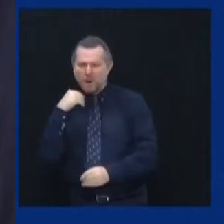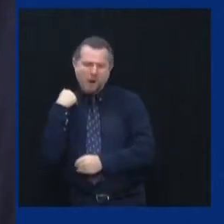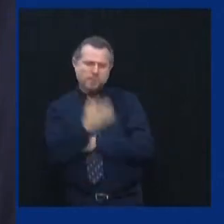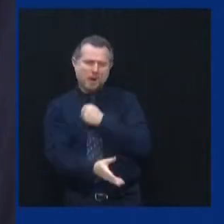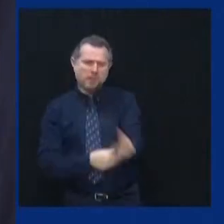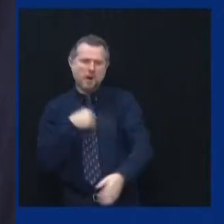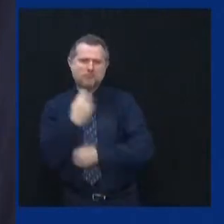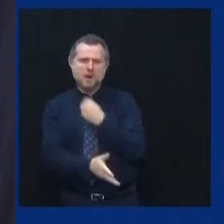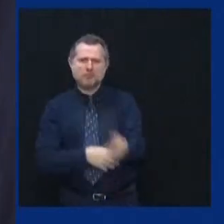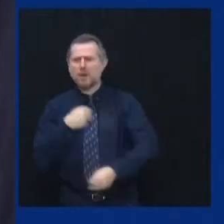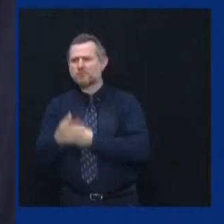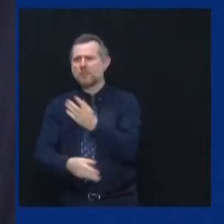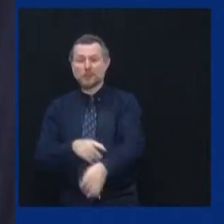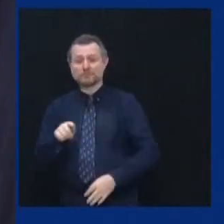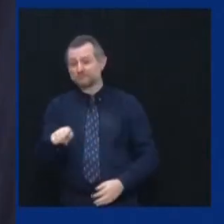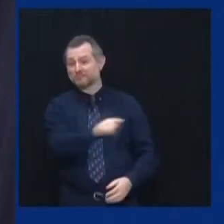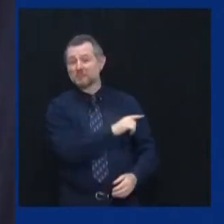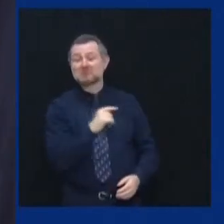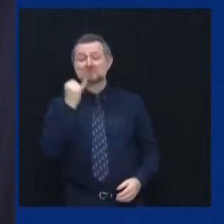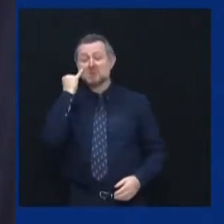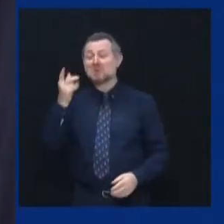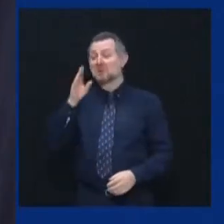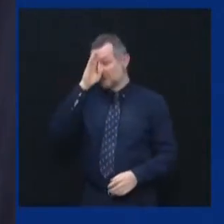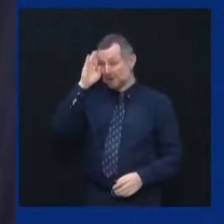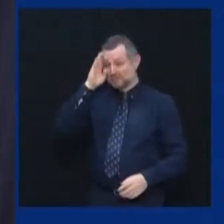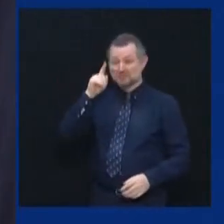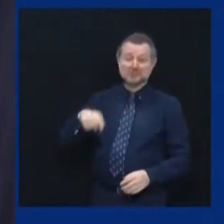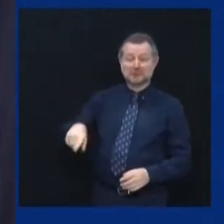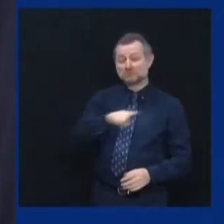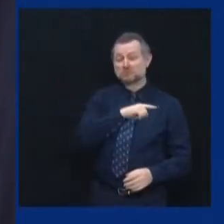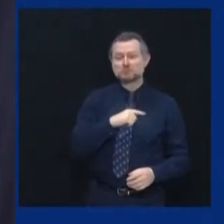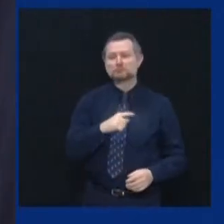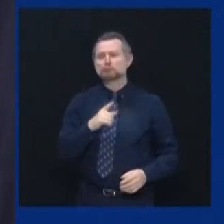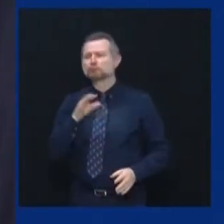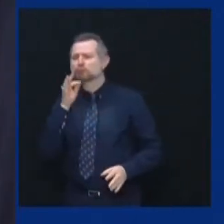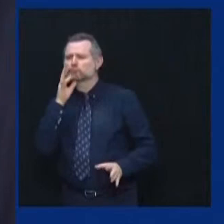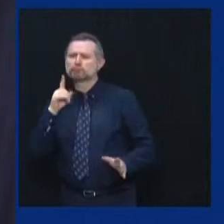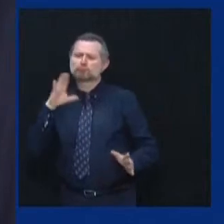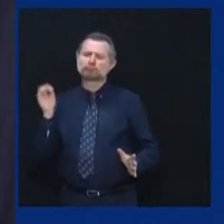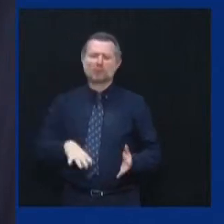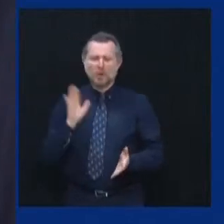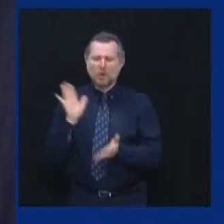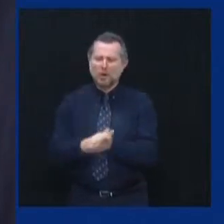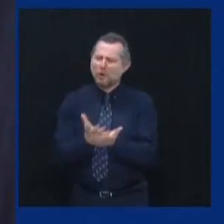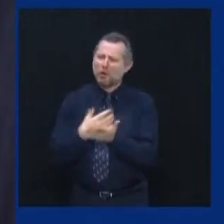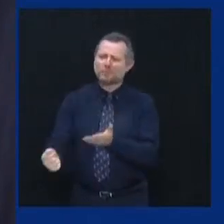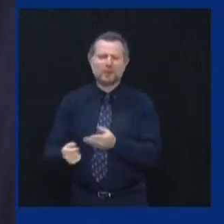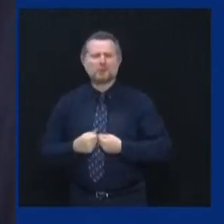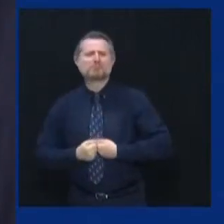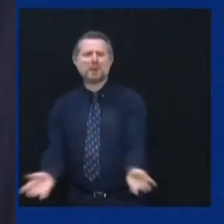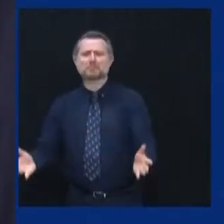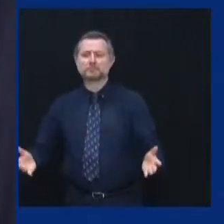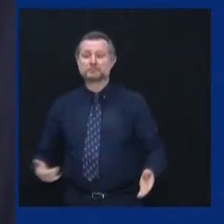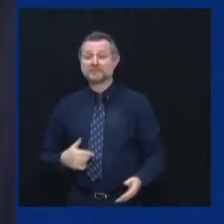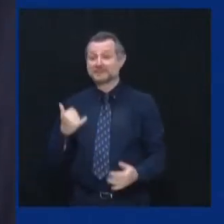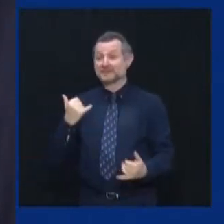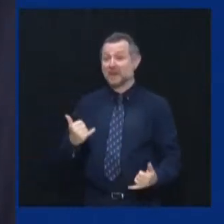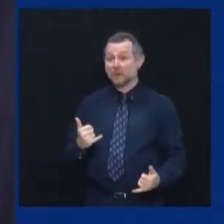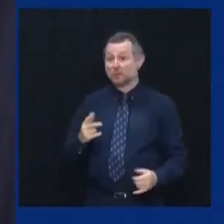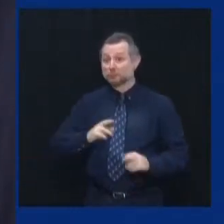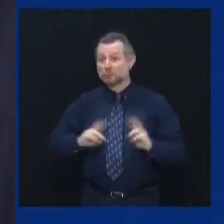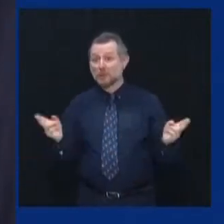other words, if you're a hospital that distributes 100% of the vaccine and you're now doing